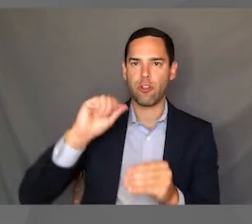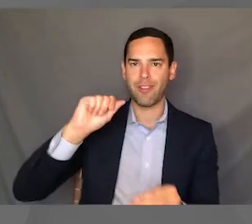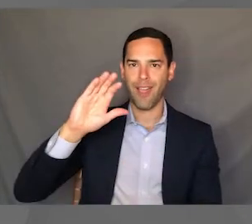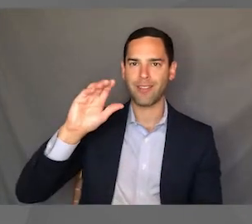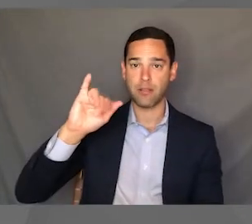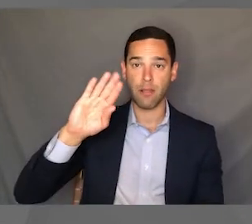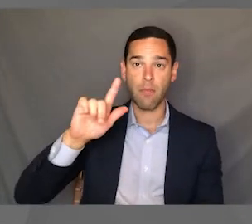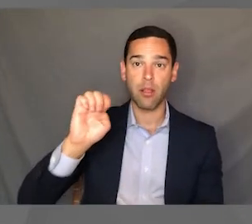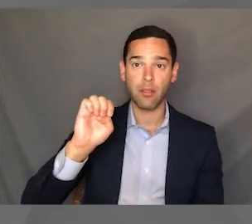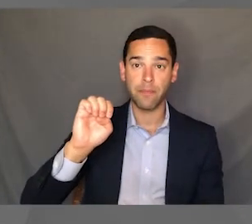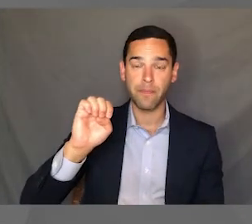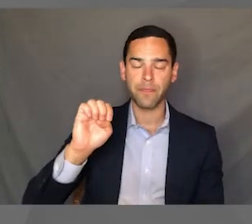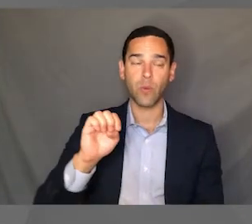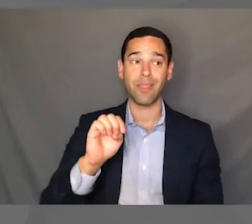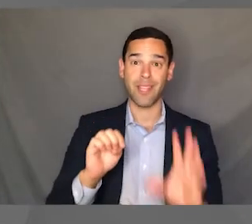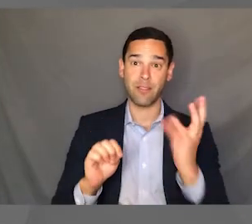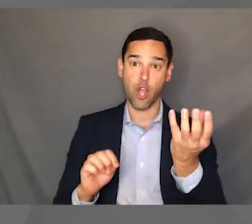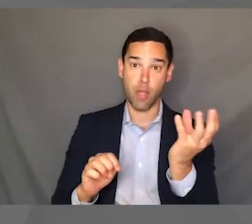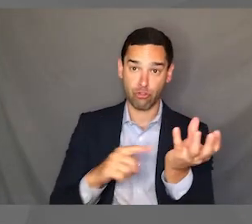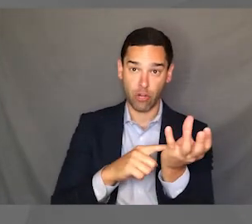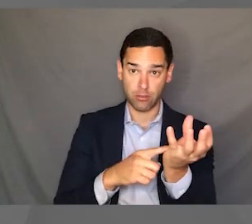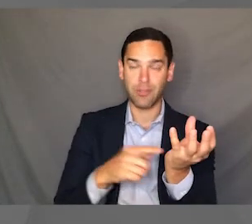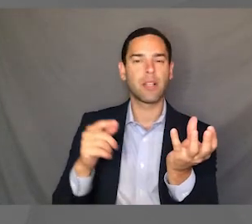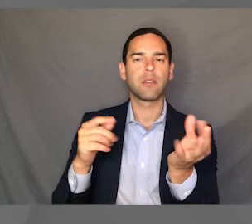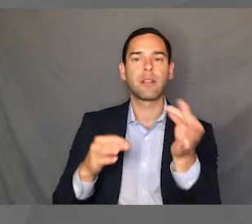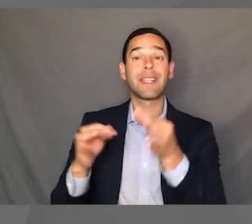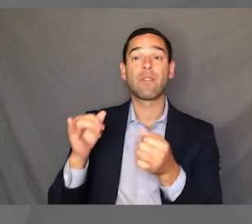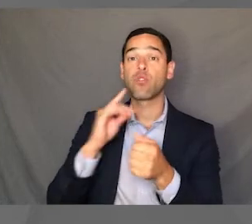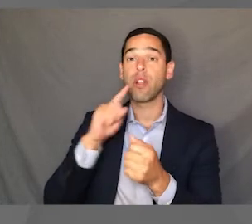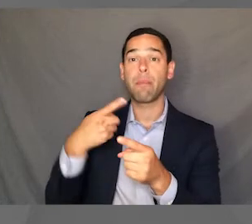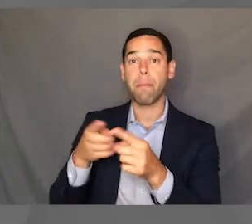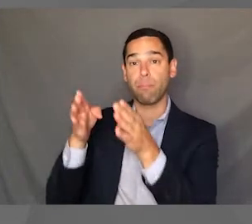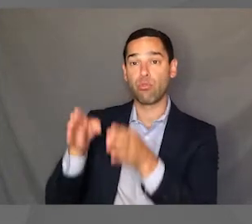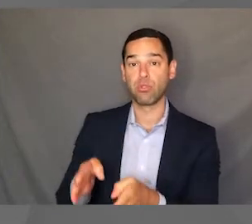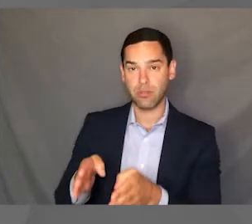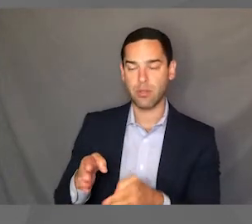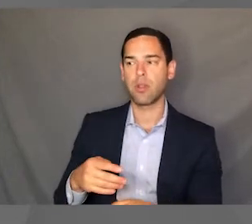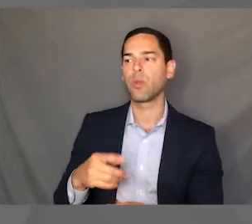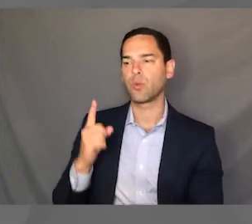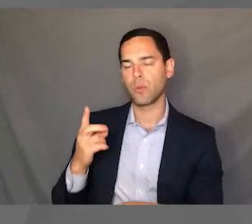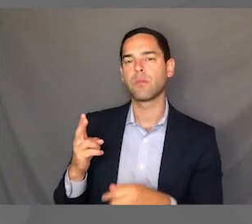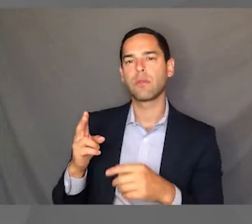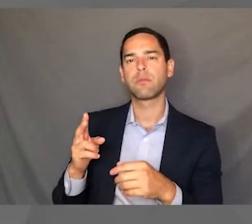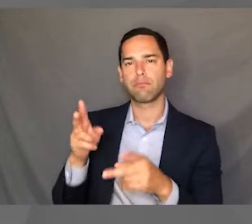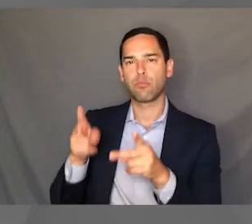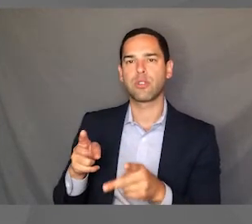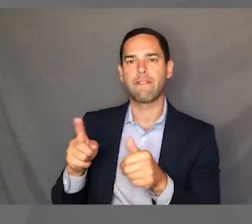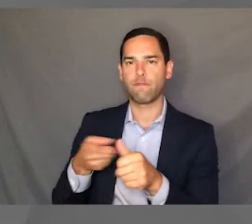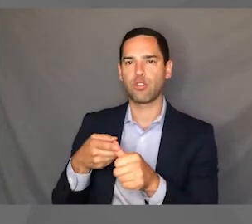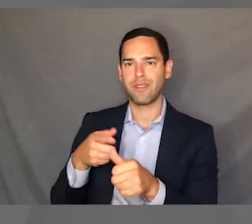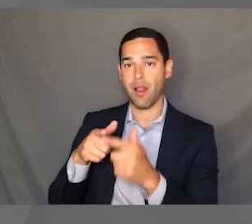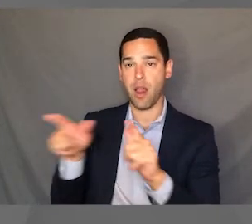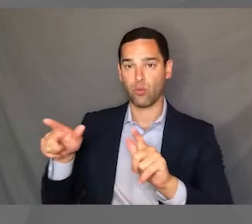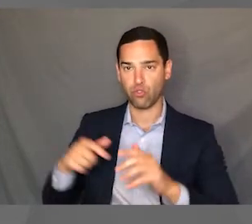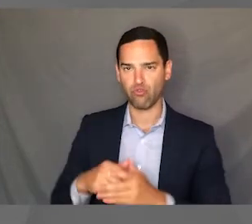an individual, then you want to use the concept of person first language. And Matt again spoke about